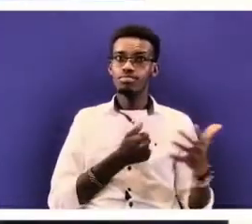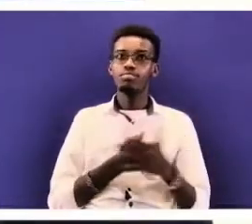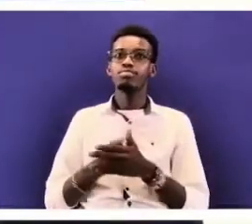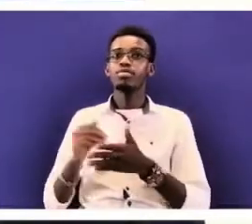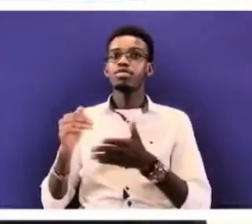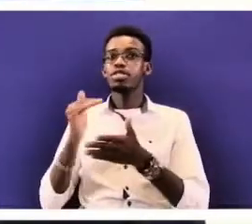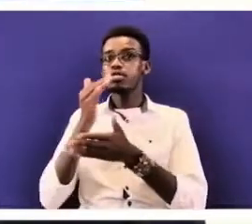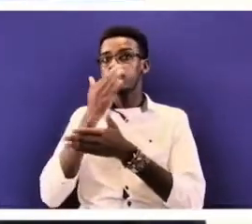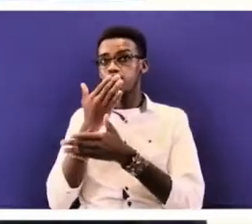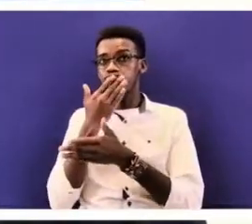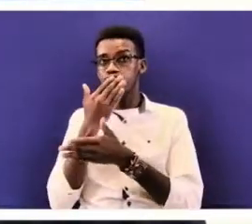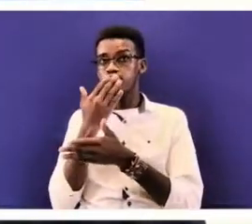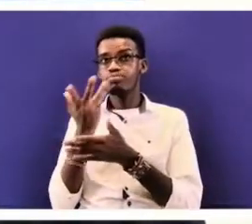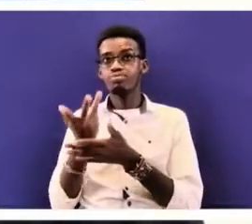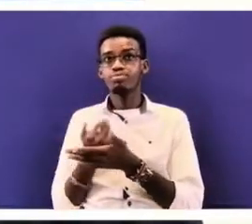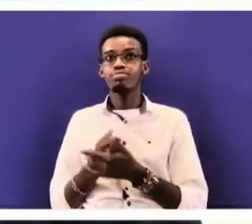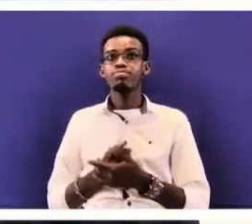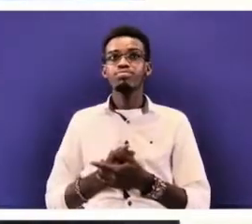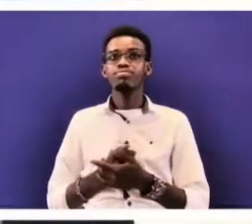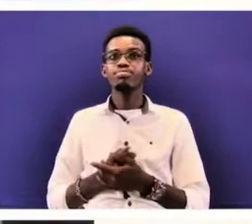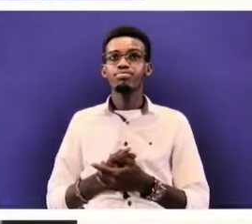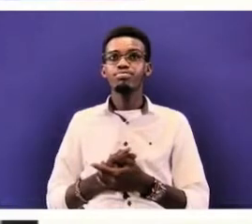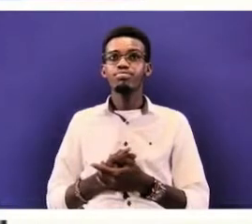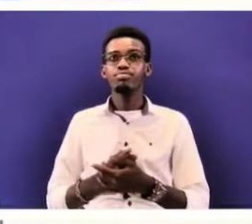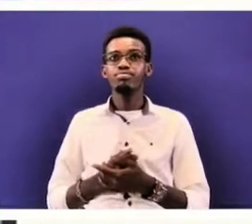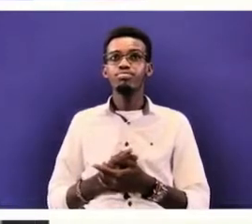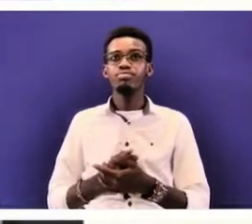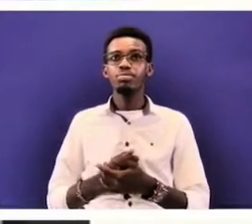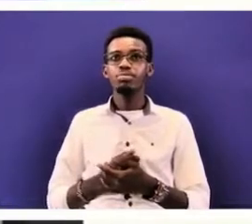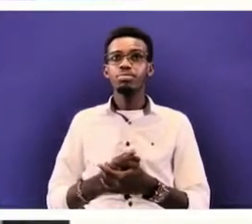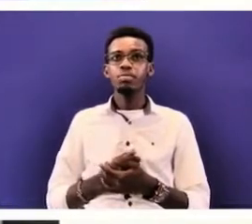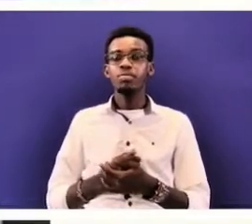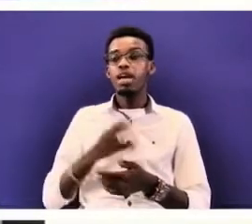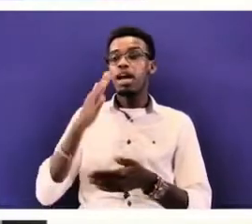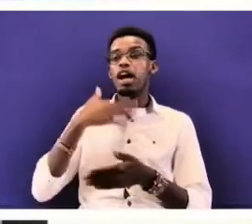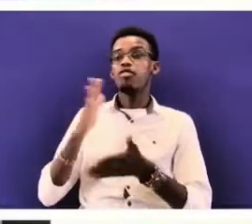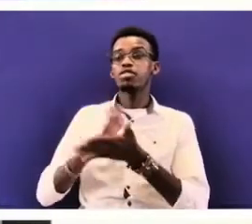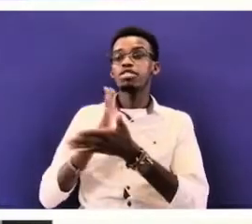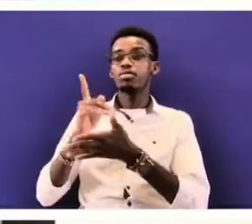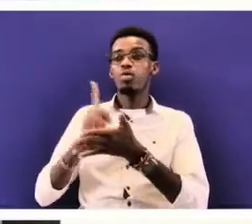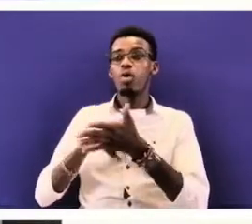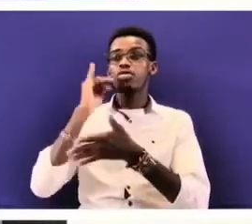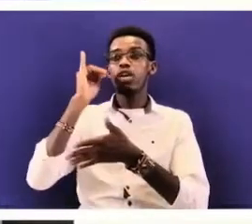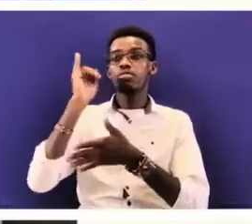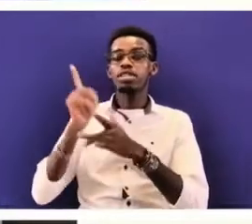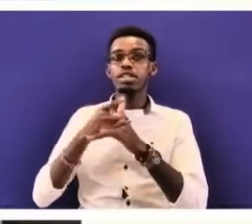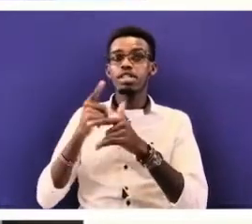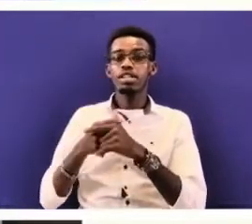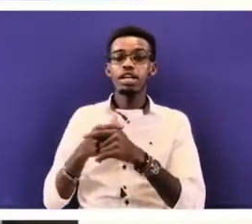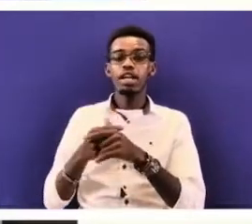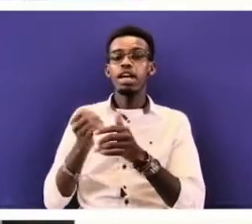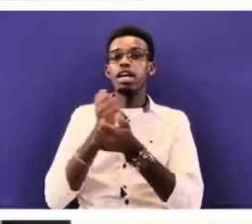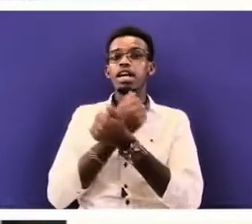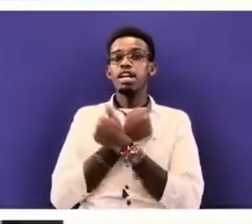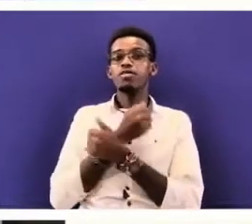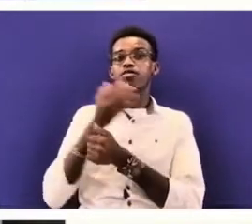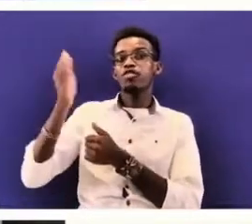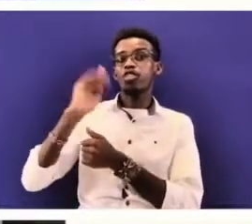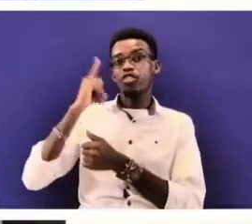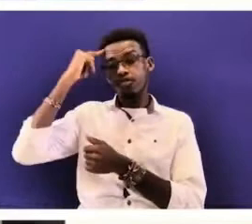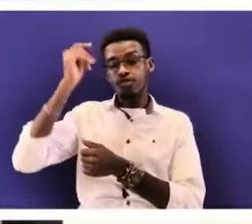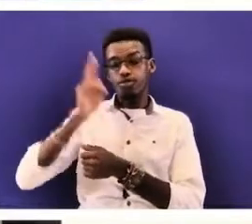Something's wrong with you. If God did this, imagine. But the love of God for